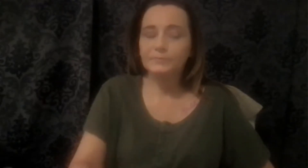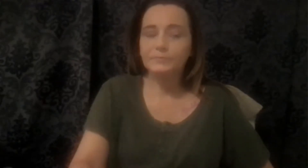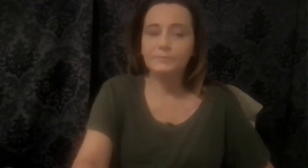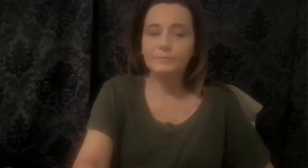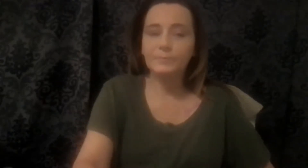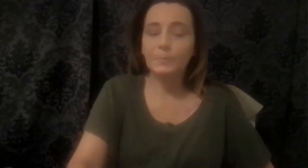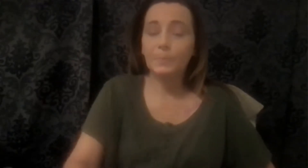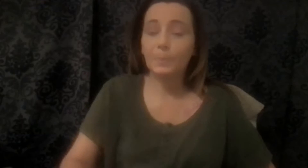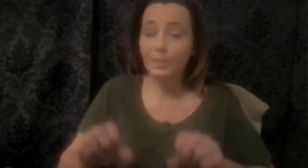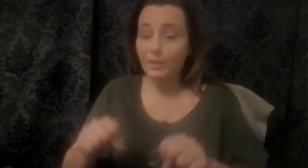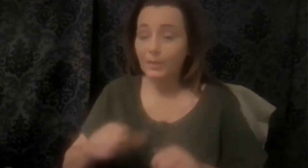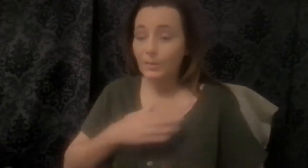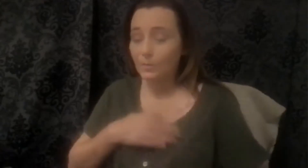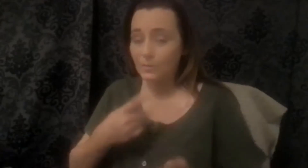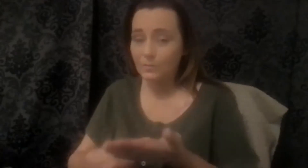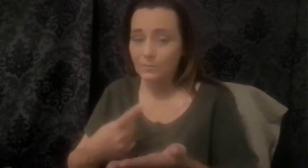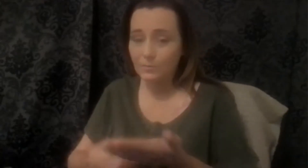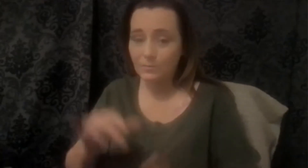get addressed?